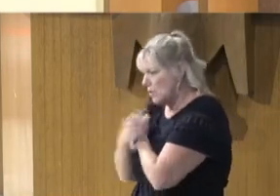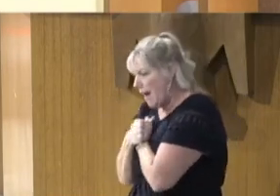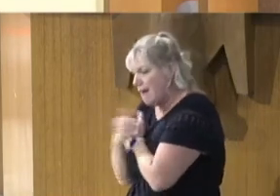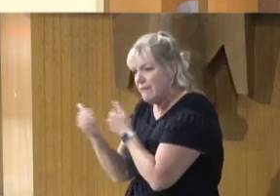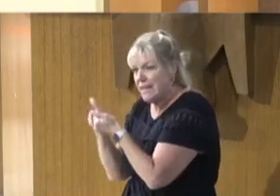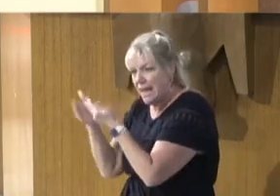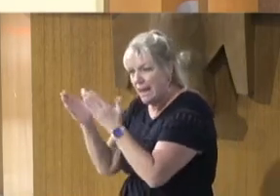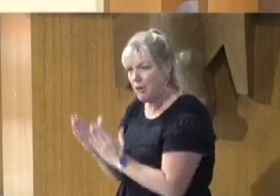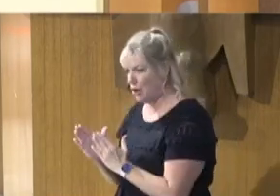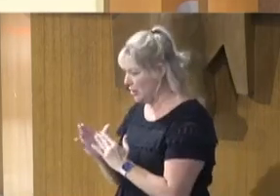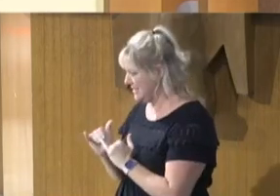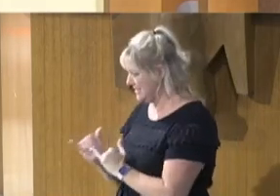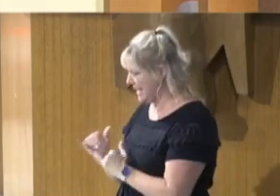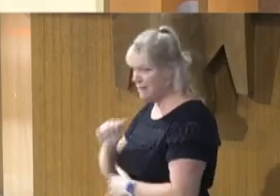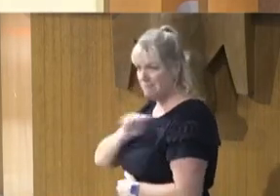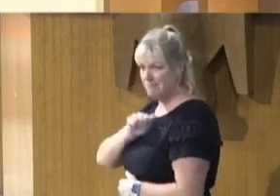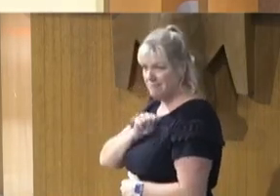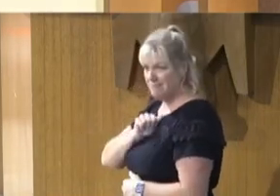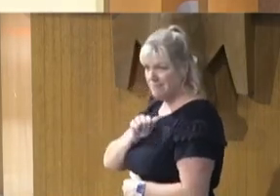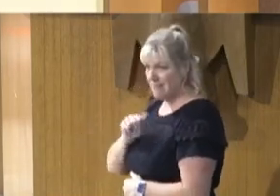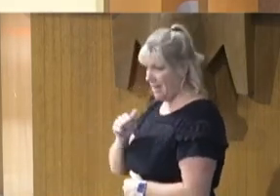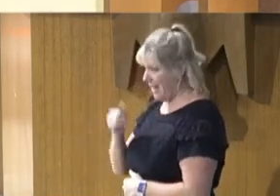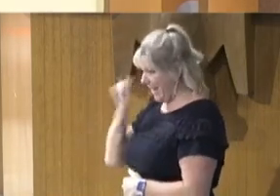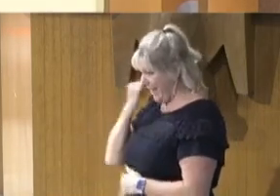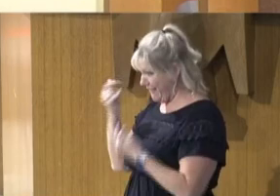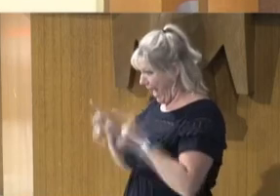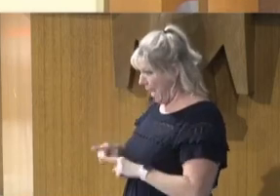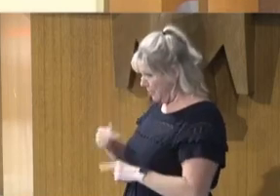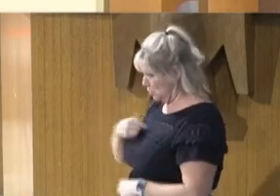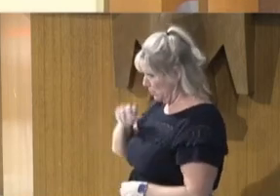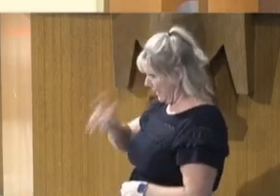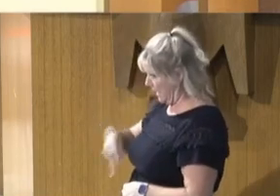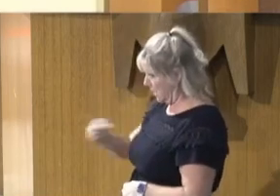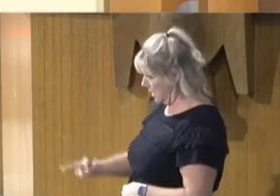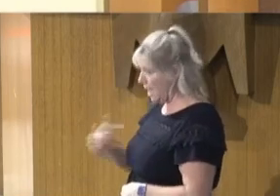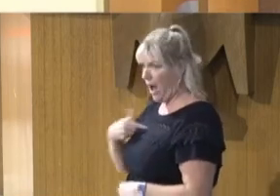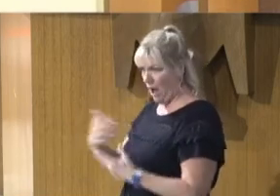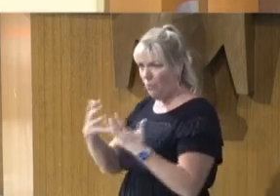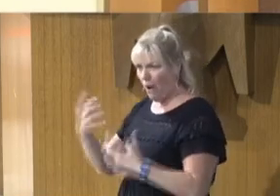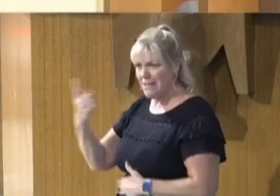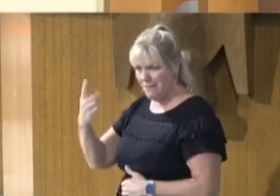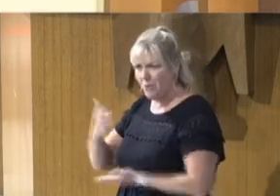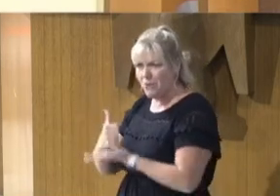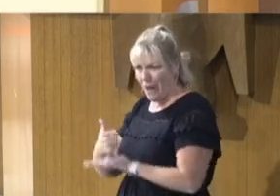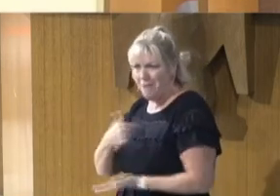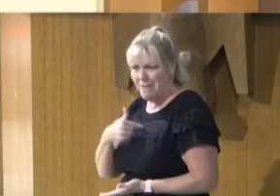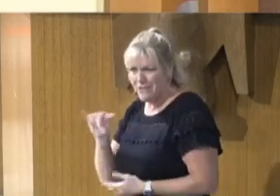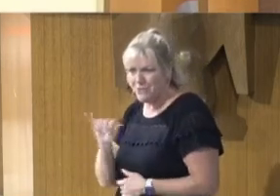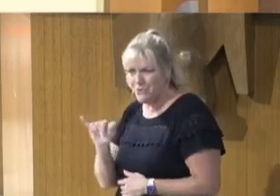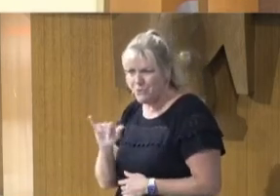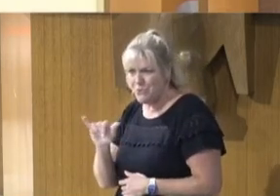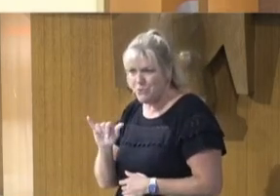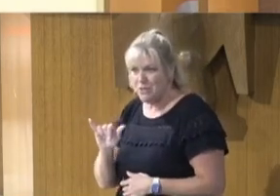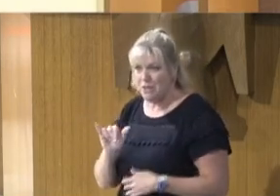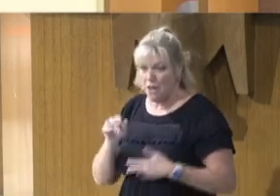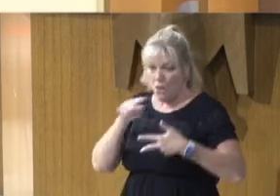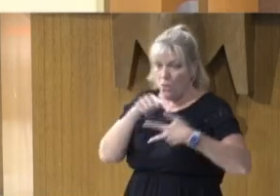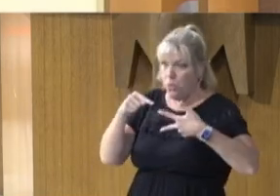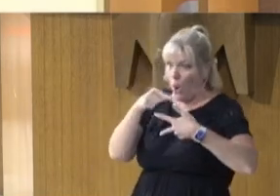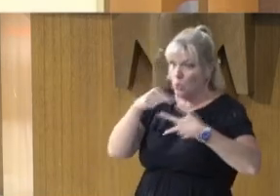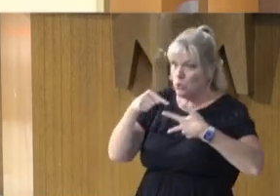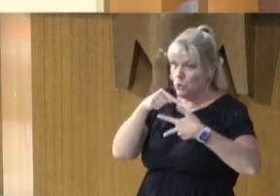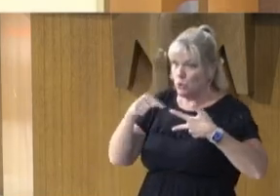human the same way he wishes he would be treated. The priest and the Levite would have had all the right answers if someone